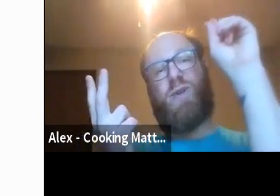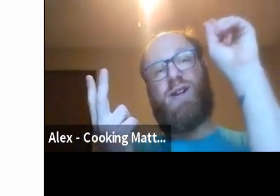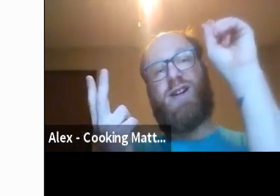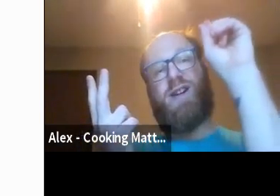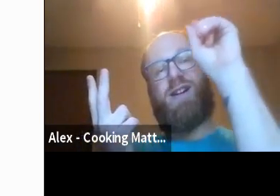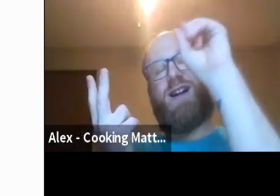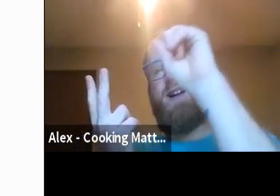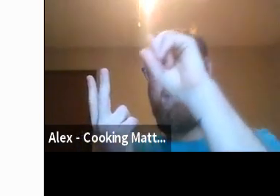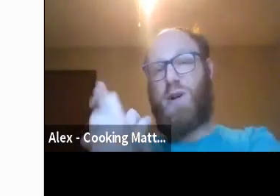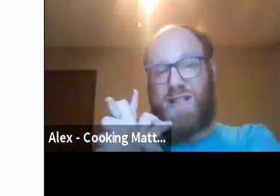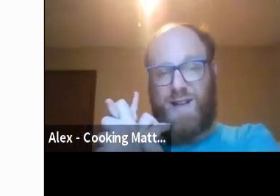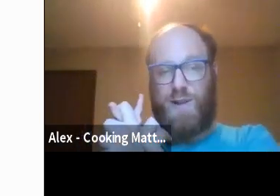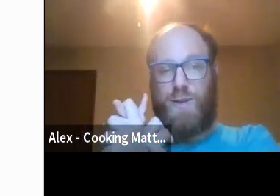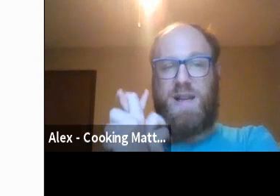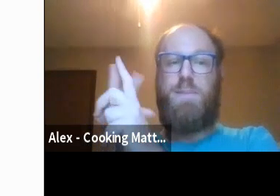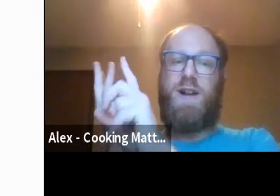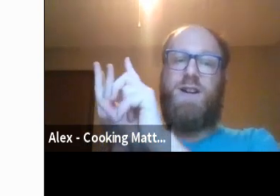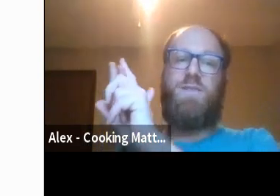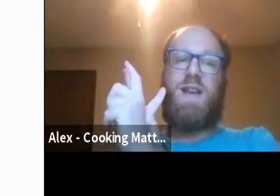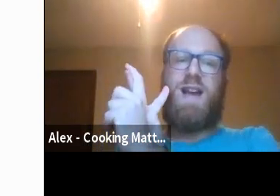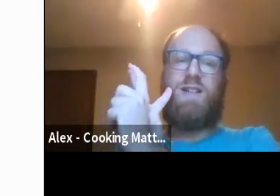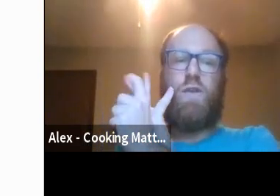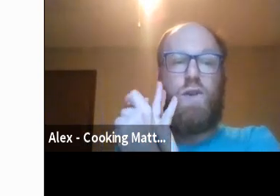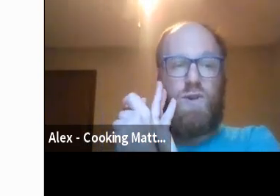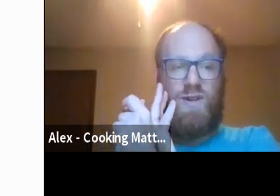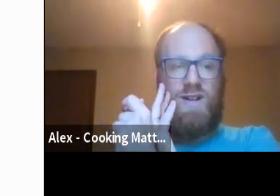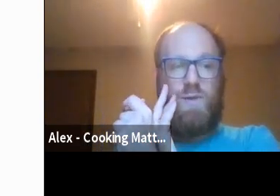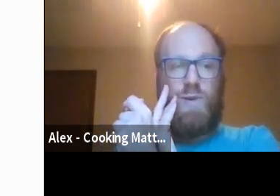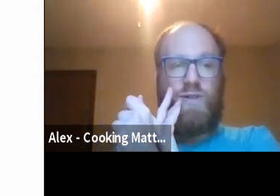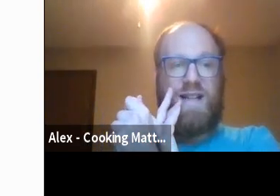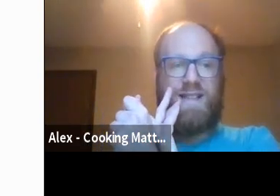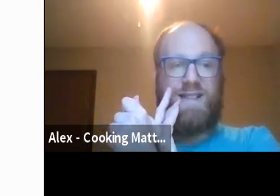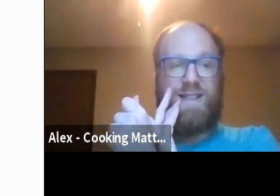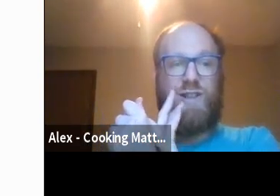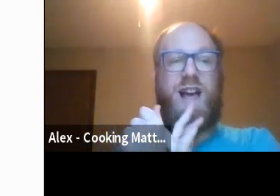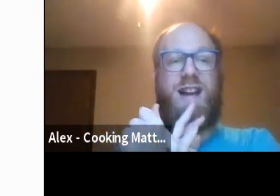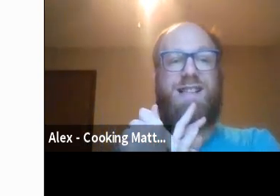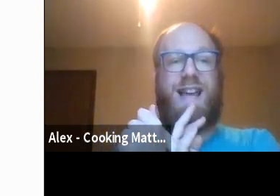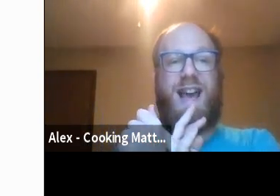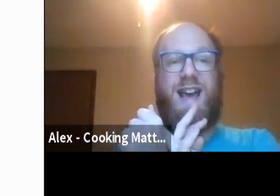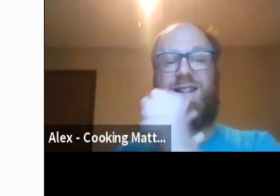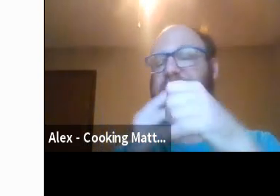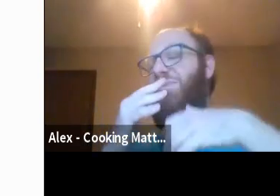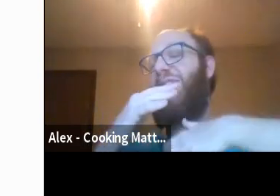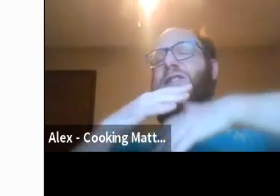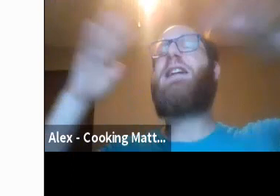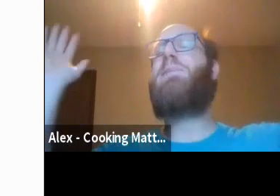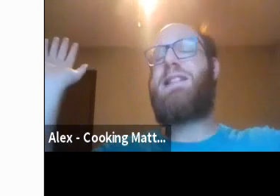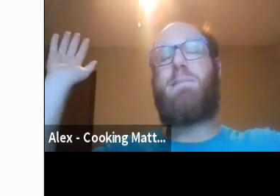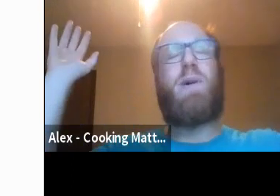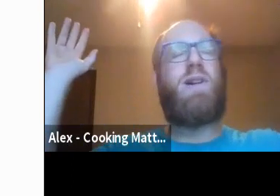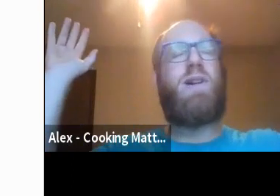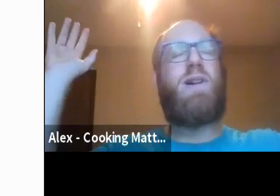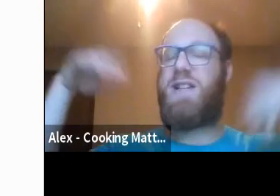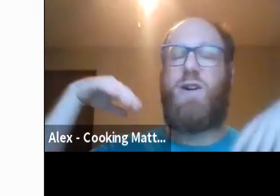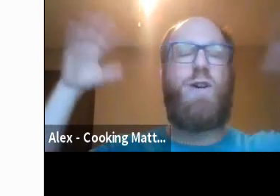celery, your protein with your peanut butter, and your fruit with your raisins. So that is a